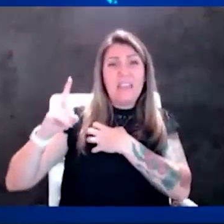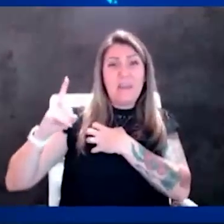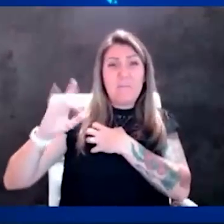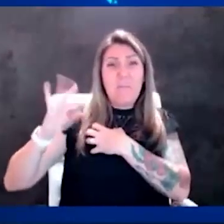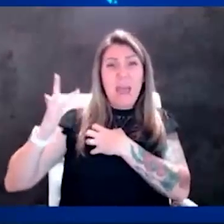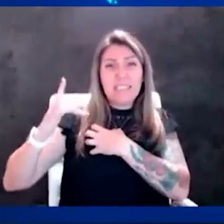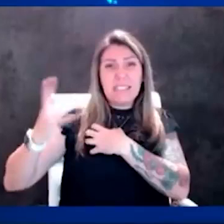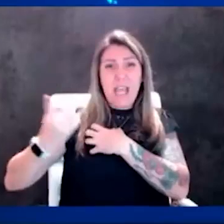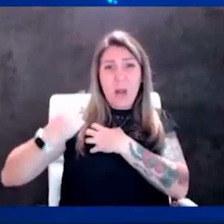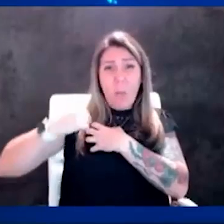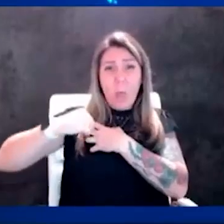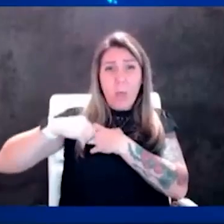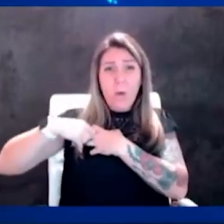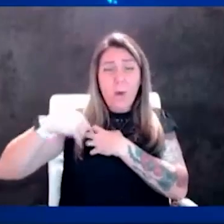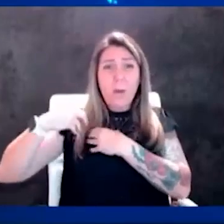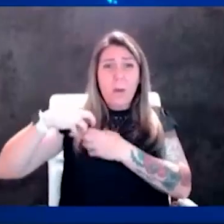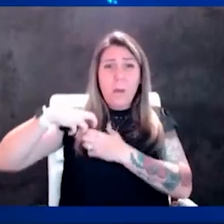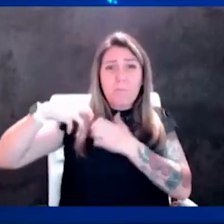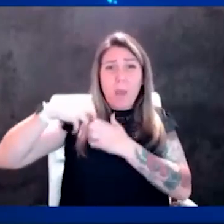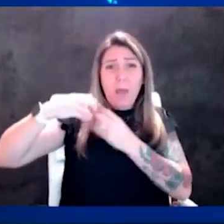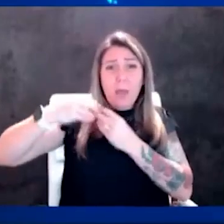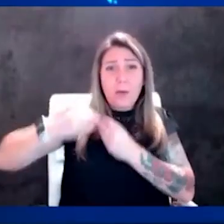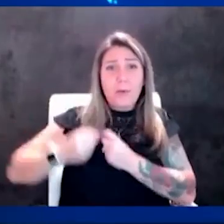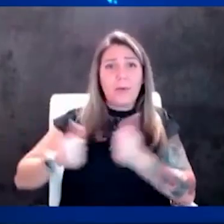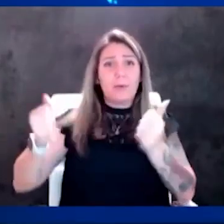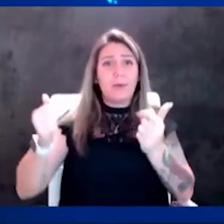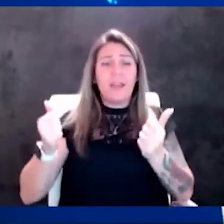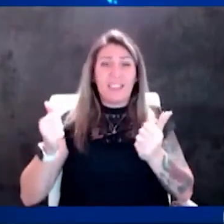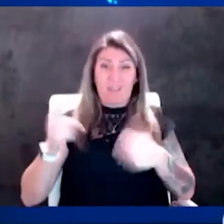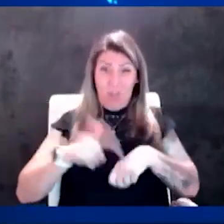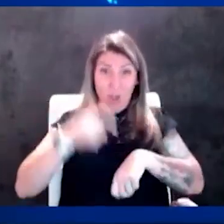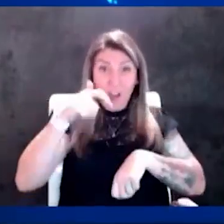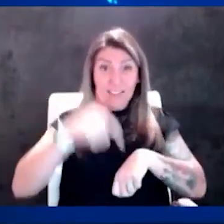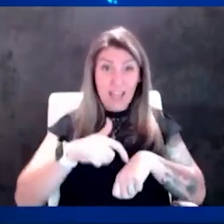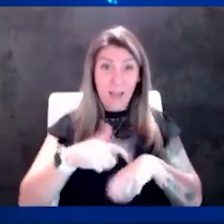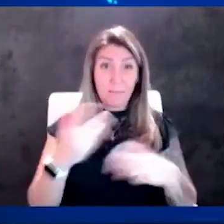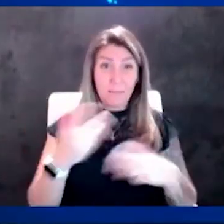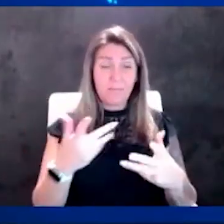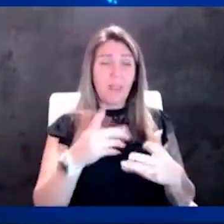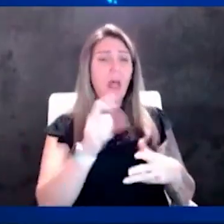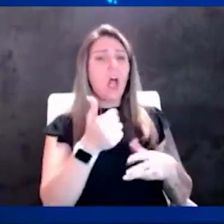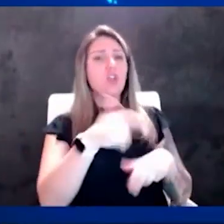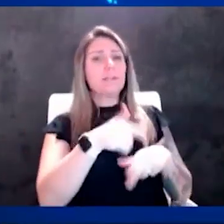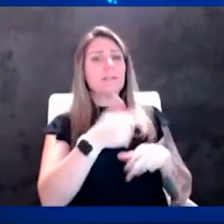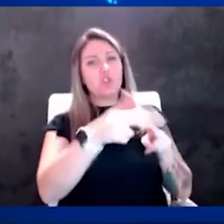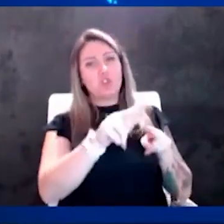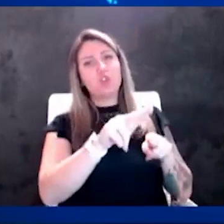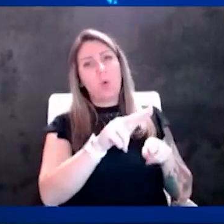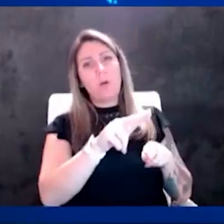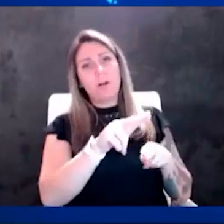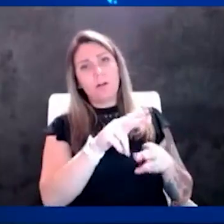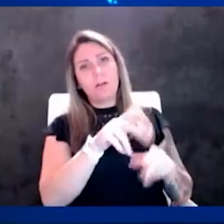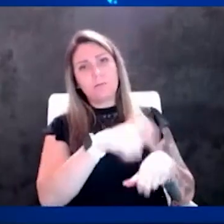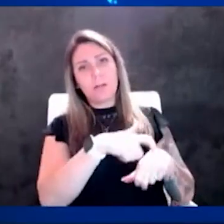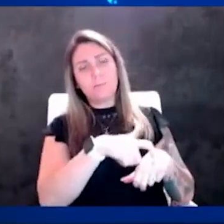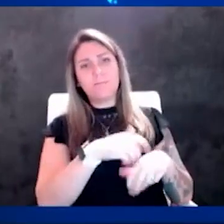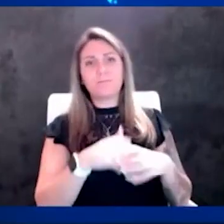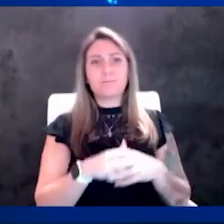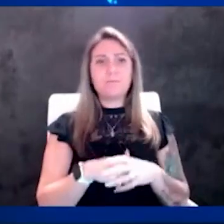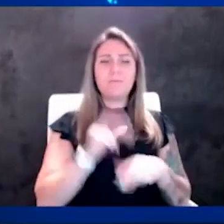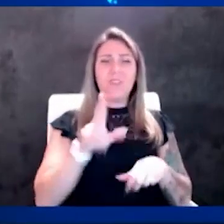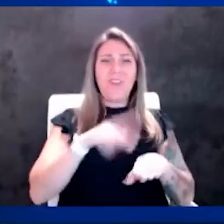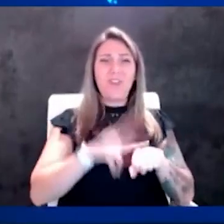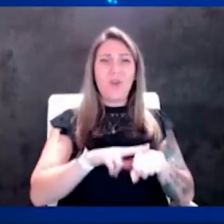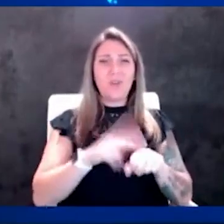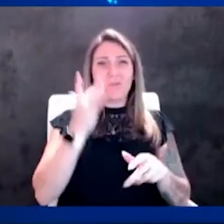stuff off. Other times it can be a lot shorter course of therapy. And so, of course, I guess that's why we went to medicine, to study